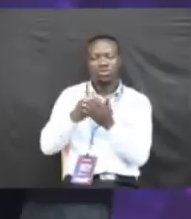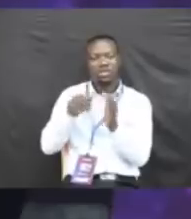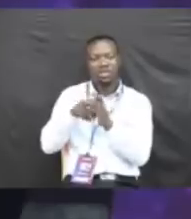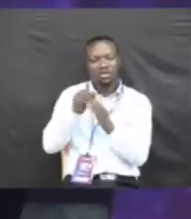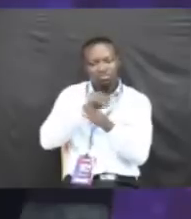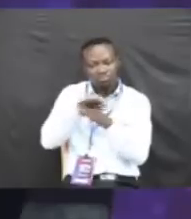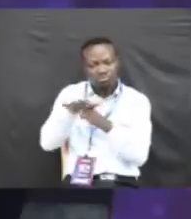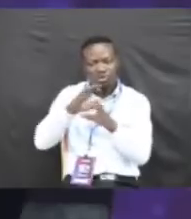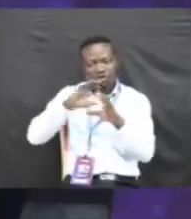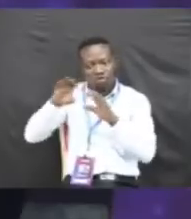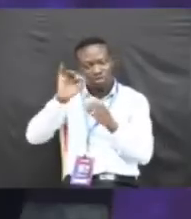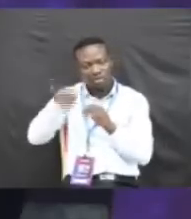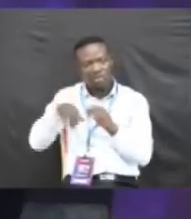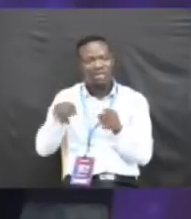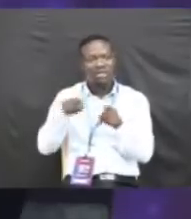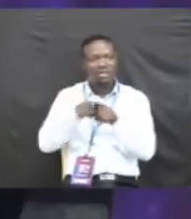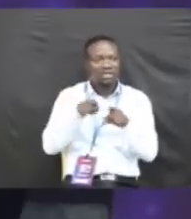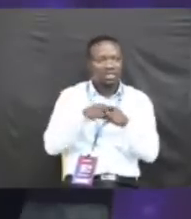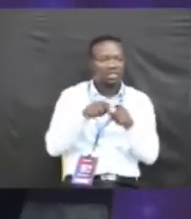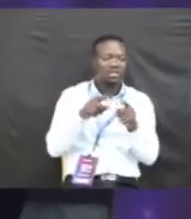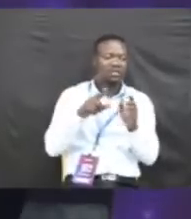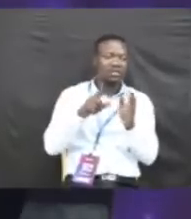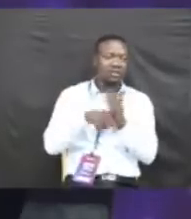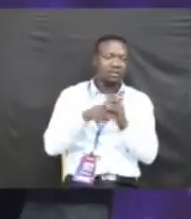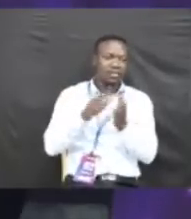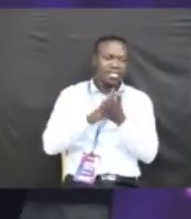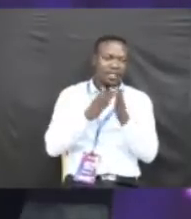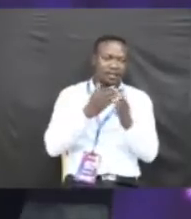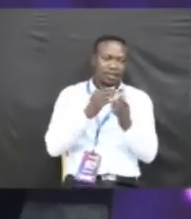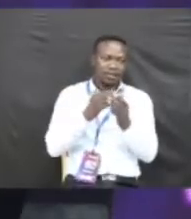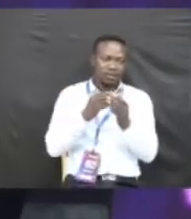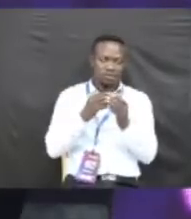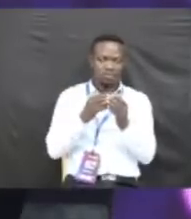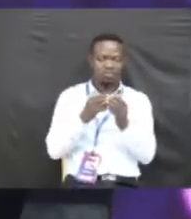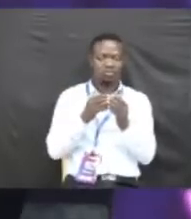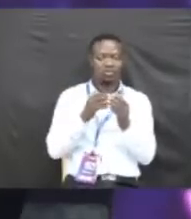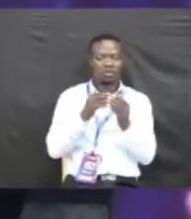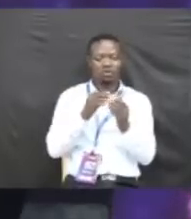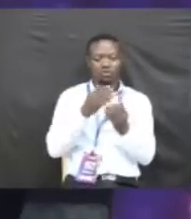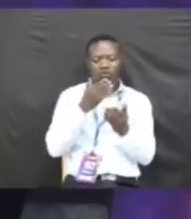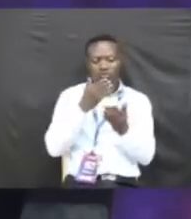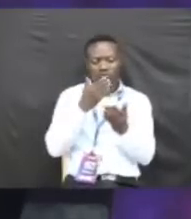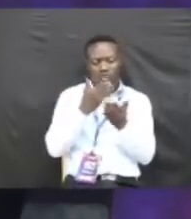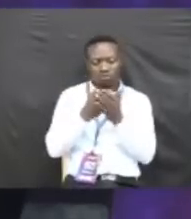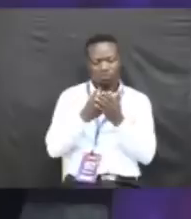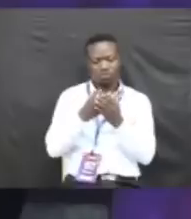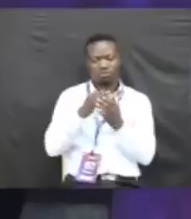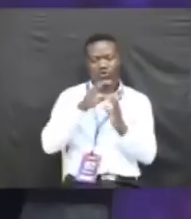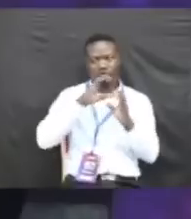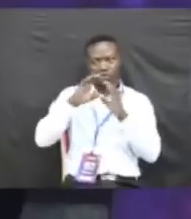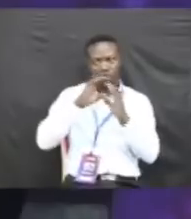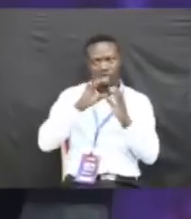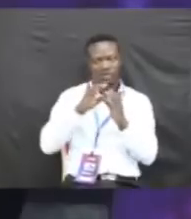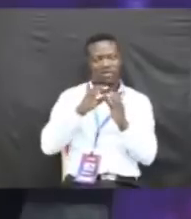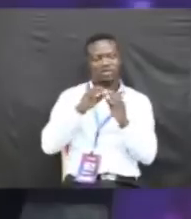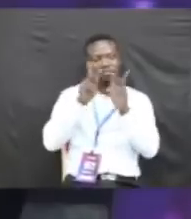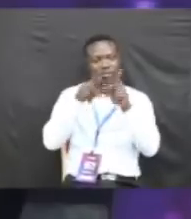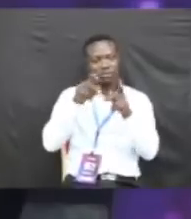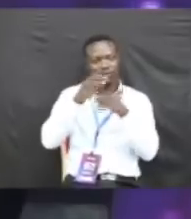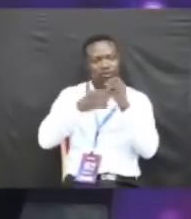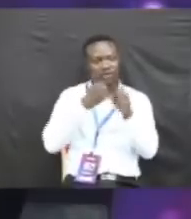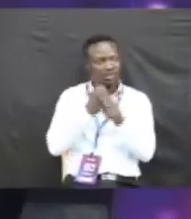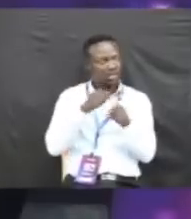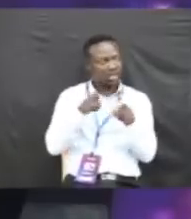communications as well as brand communications personality of the year in recognition of outstanding communication